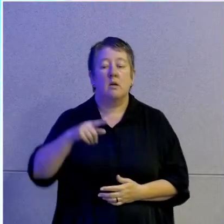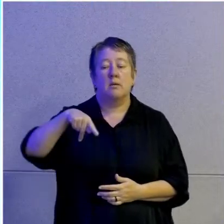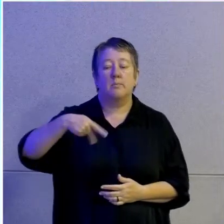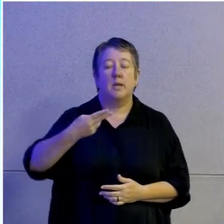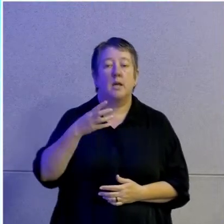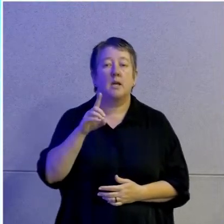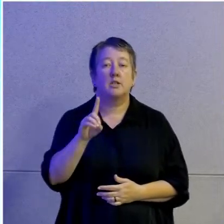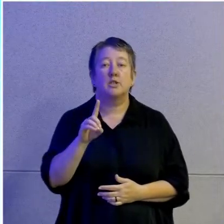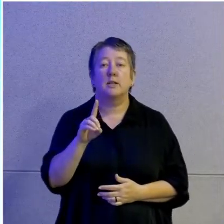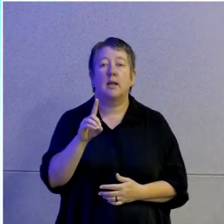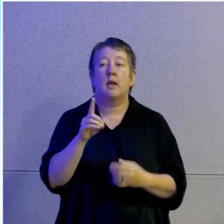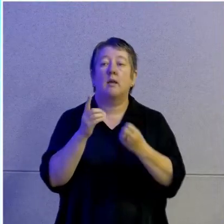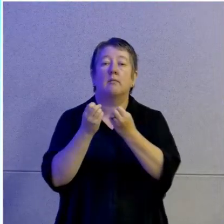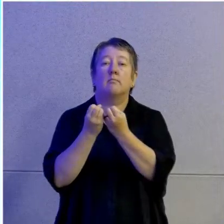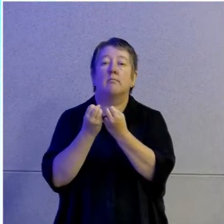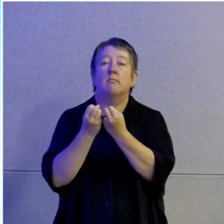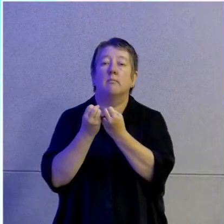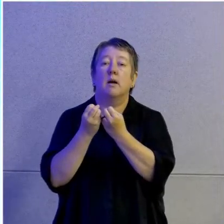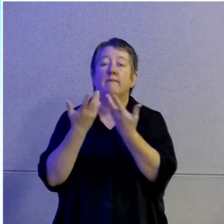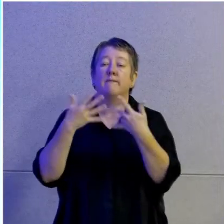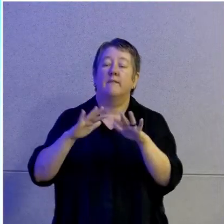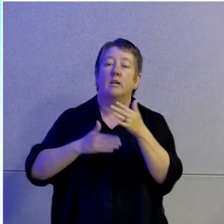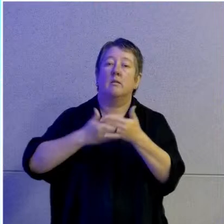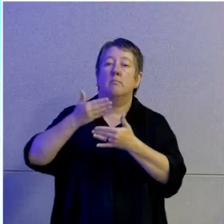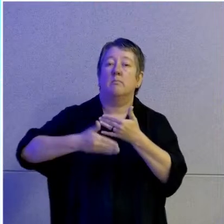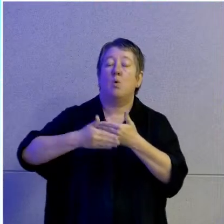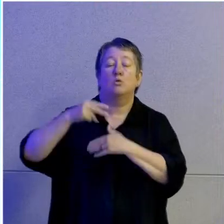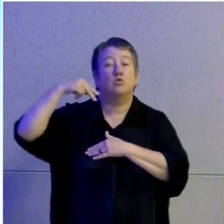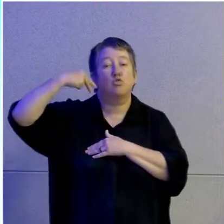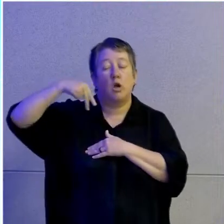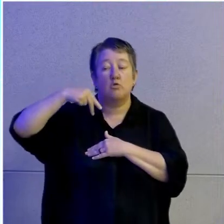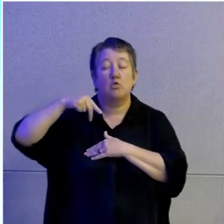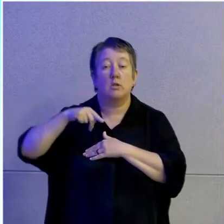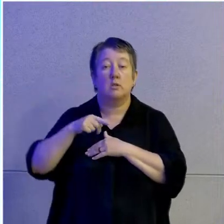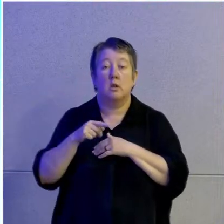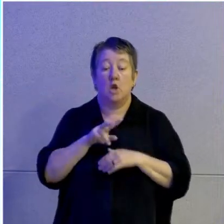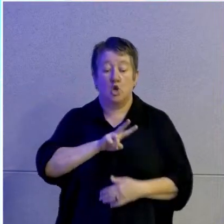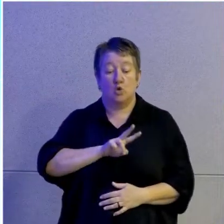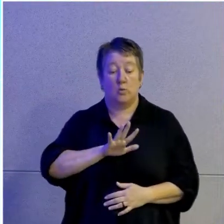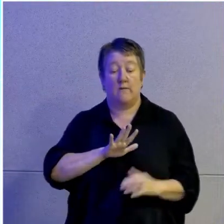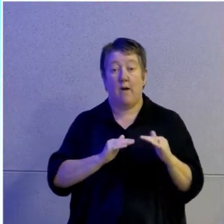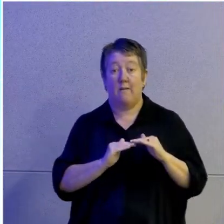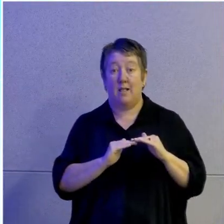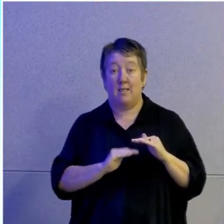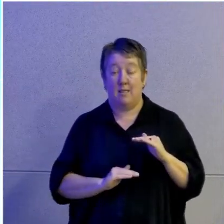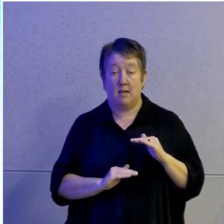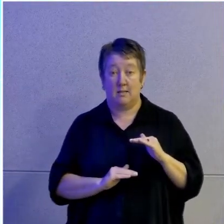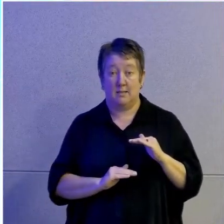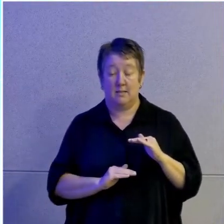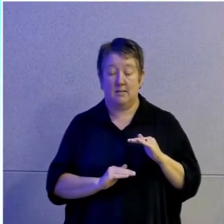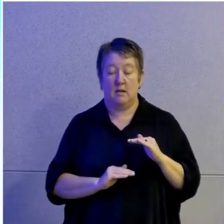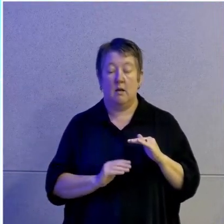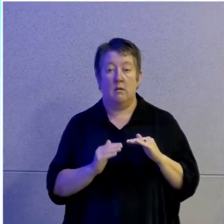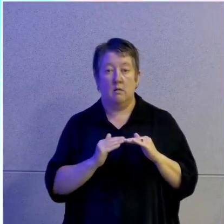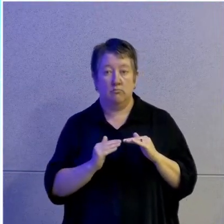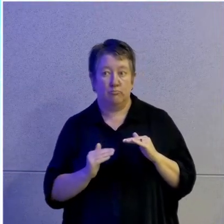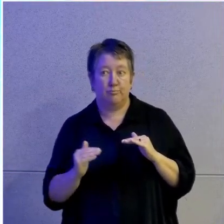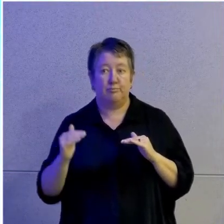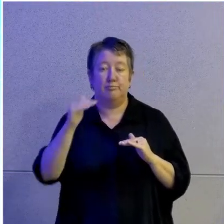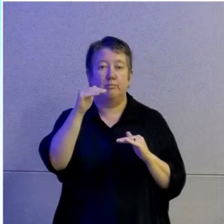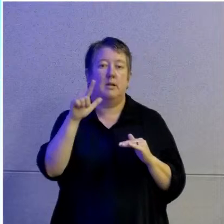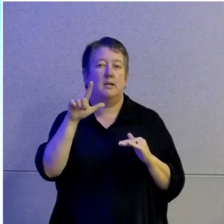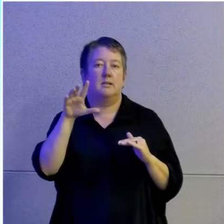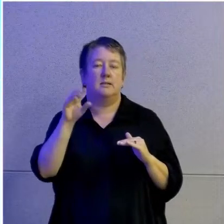from CERN program increased from less than 25 to more than 70 over the